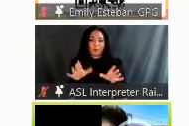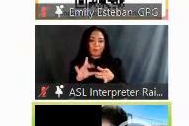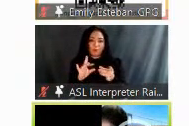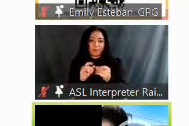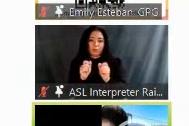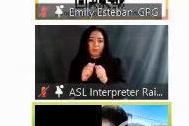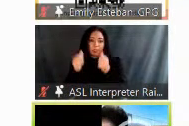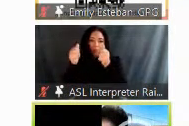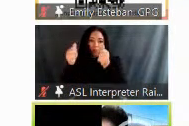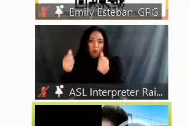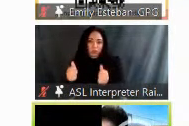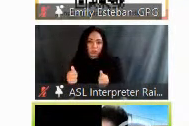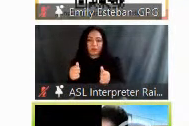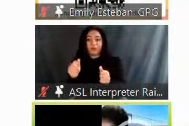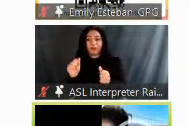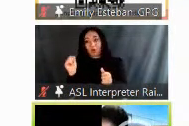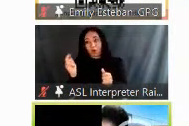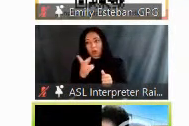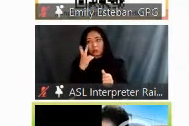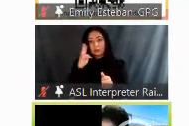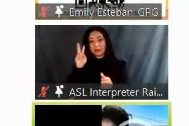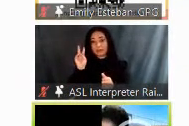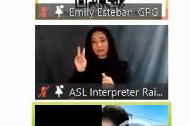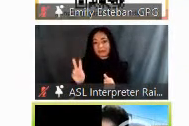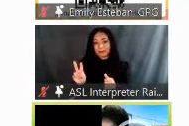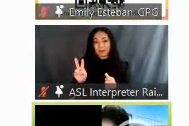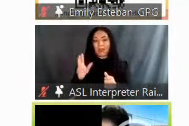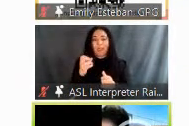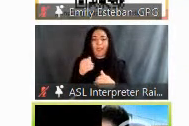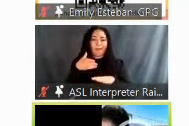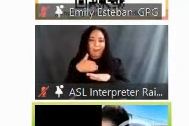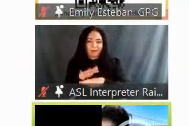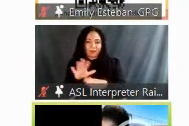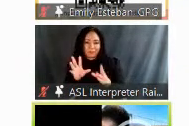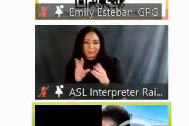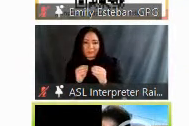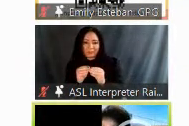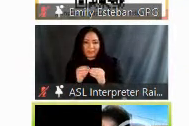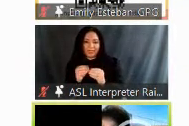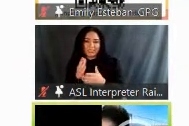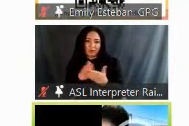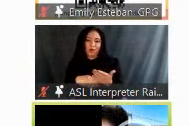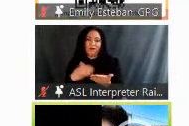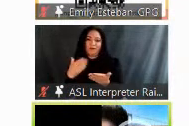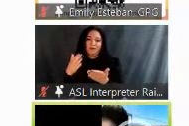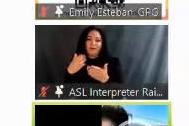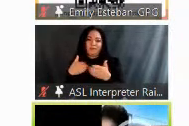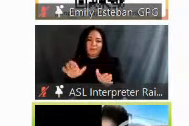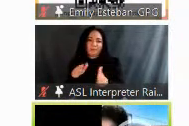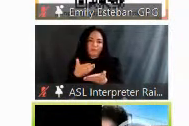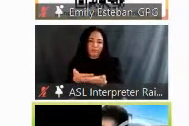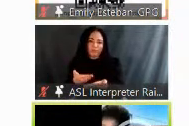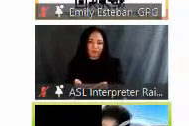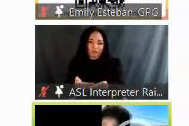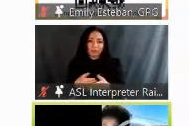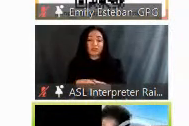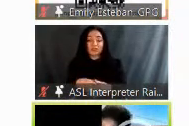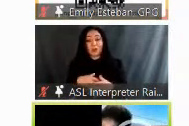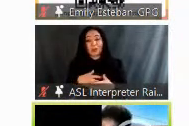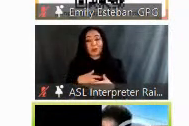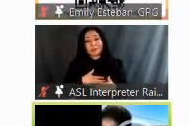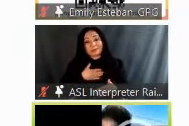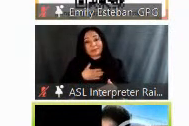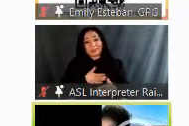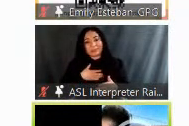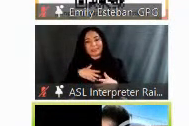as your comments come up on Google Forms and after the meeting as part of the public record. So we kindly ask that you